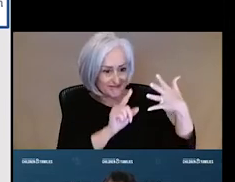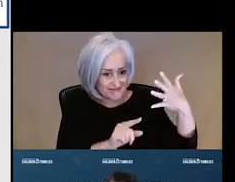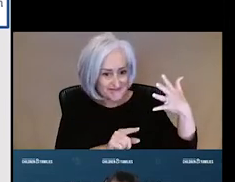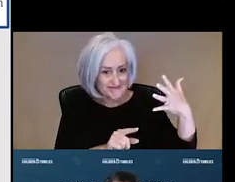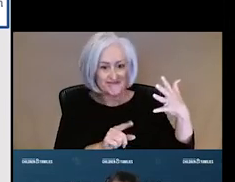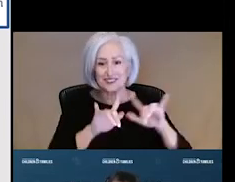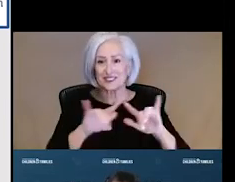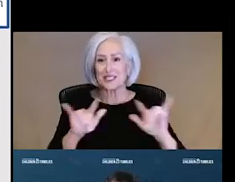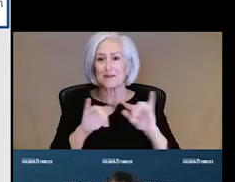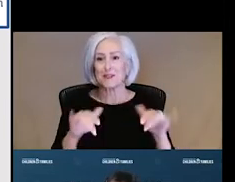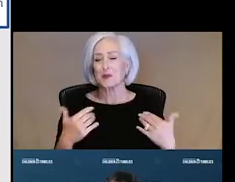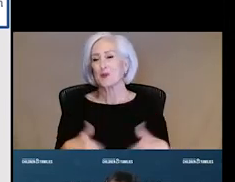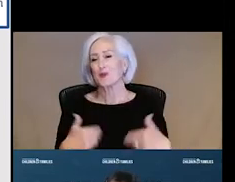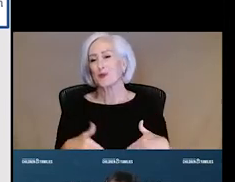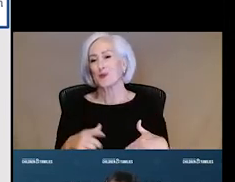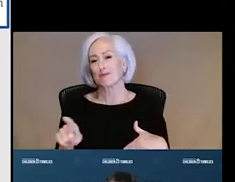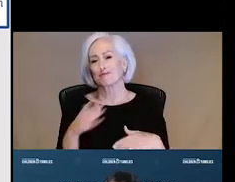We are great multitaskers.